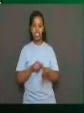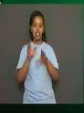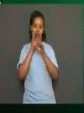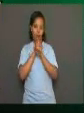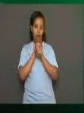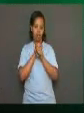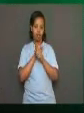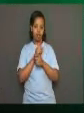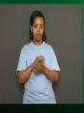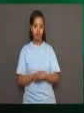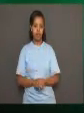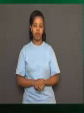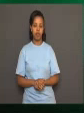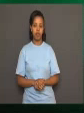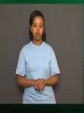Time's up.